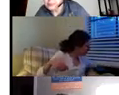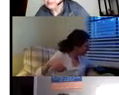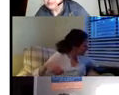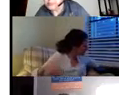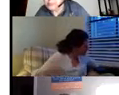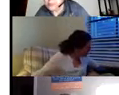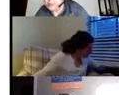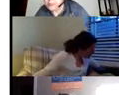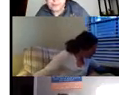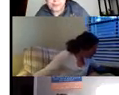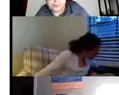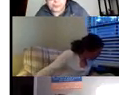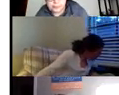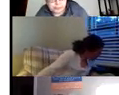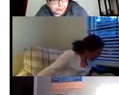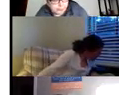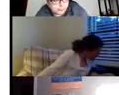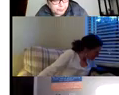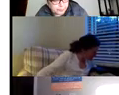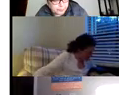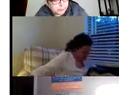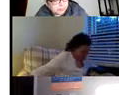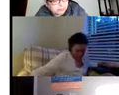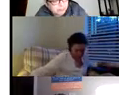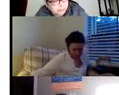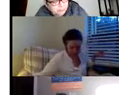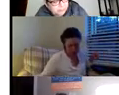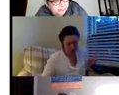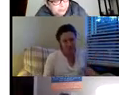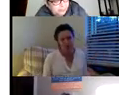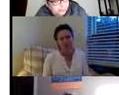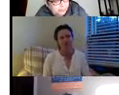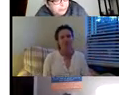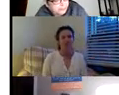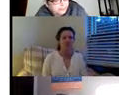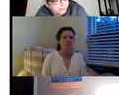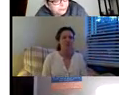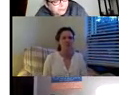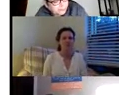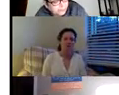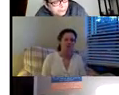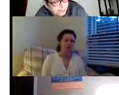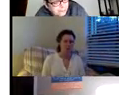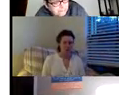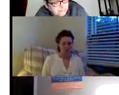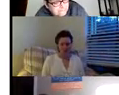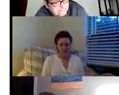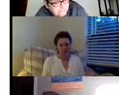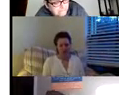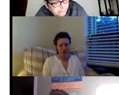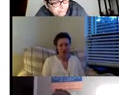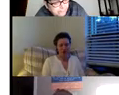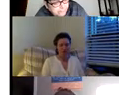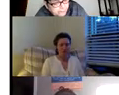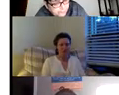we're all a part of the same ecosystem. And then a connection to our ancestors, the